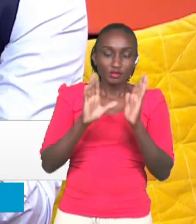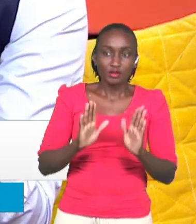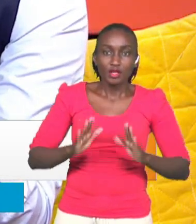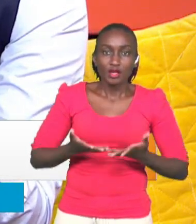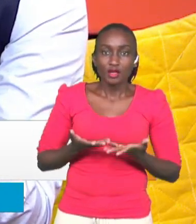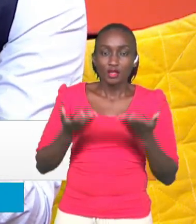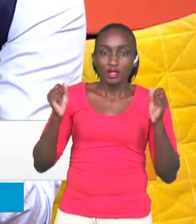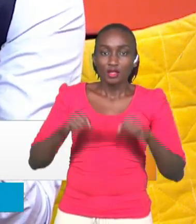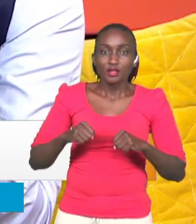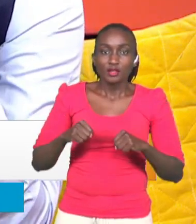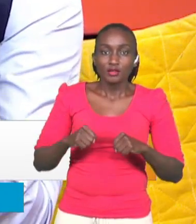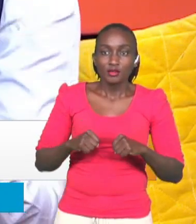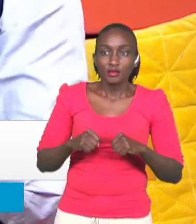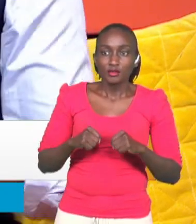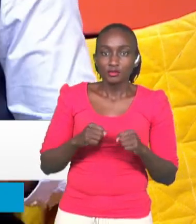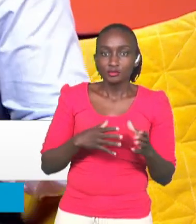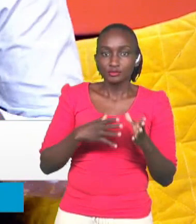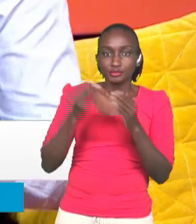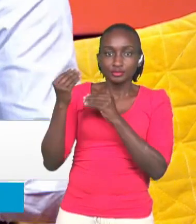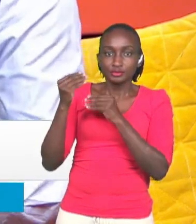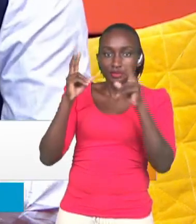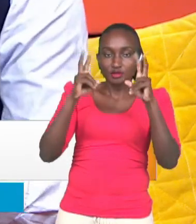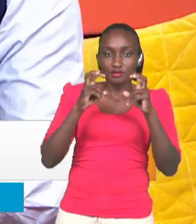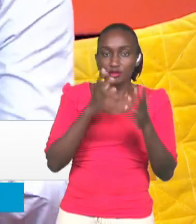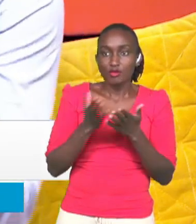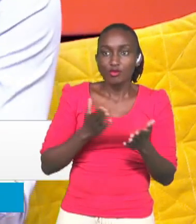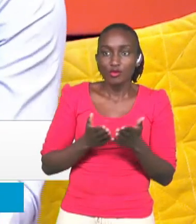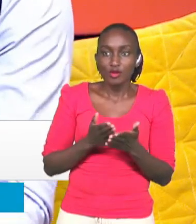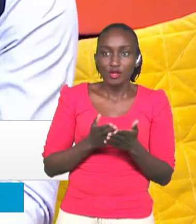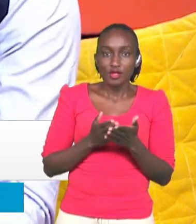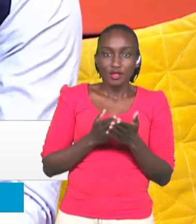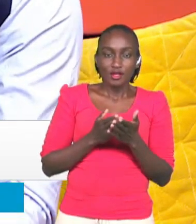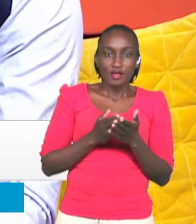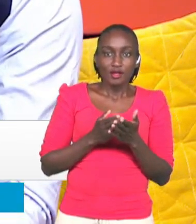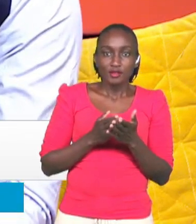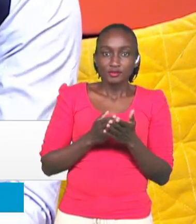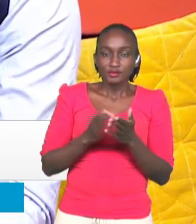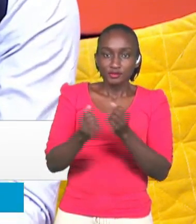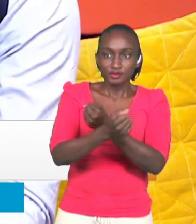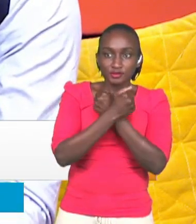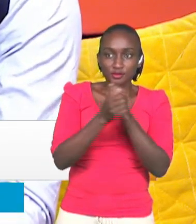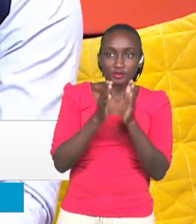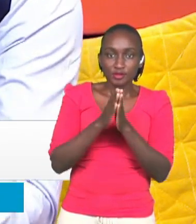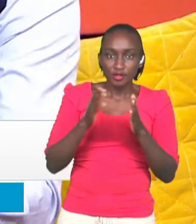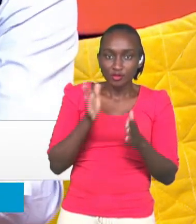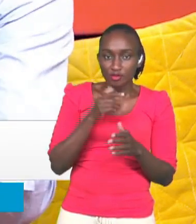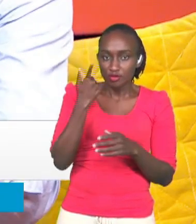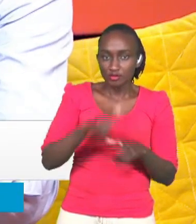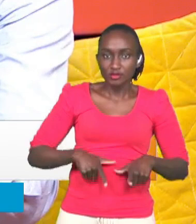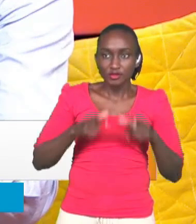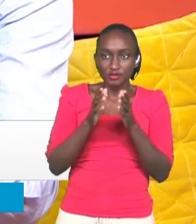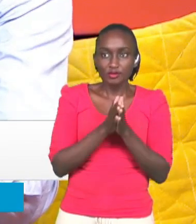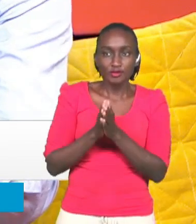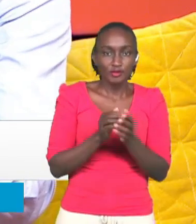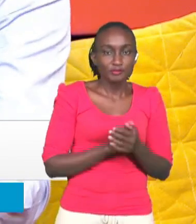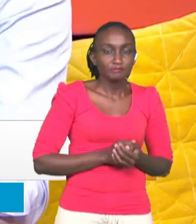will I be able to to escape a situation whereby I've been framed by a woman that I haven't been living with? But I think it's a part of